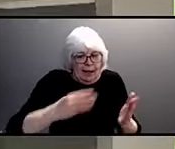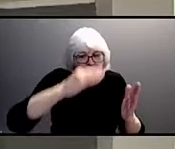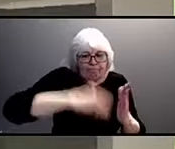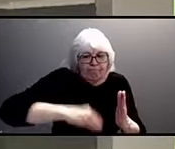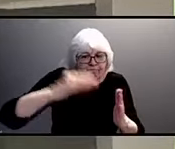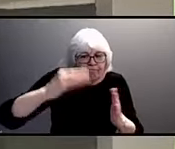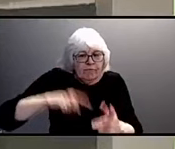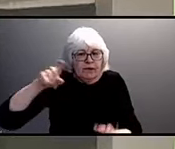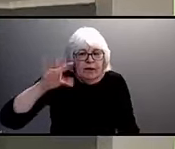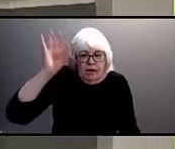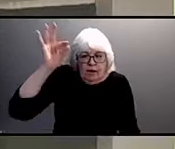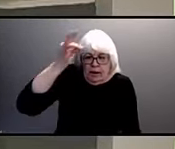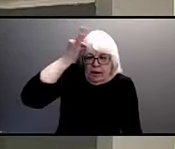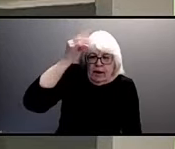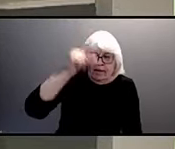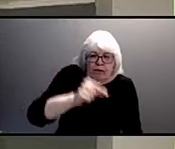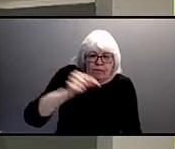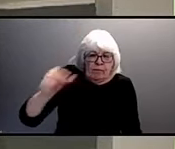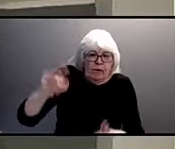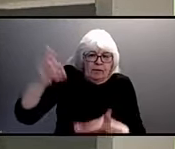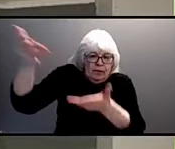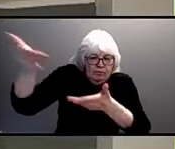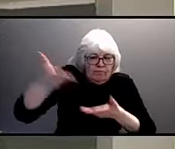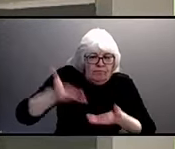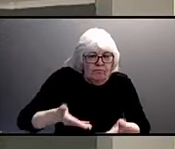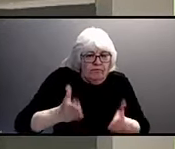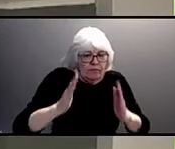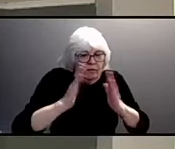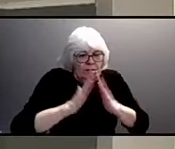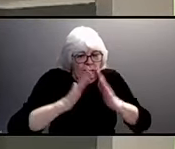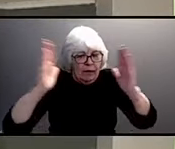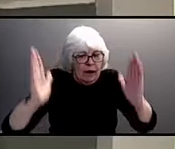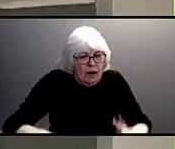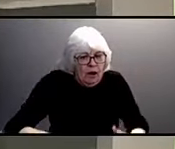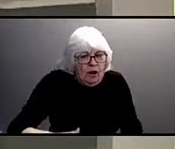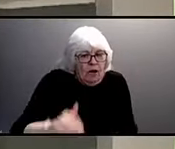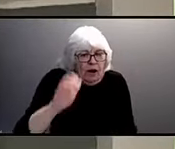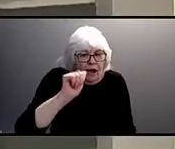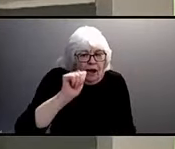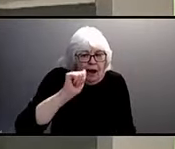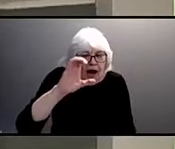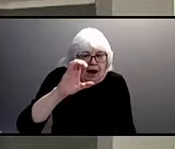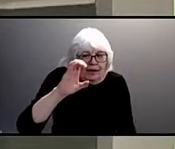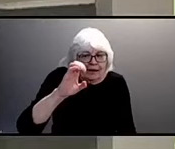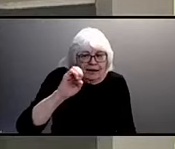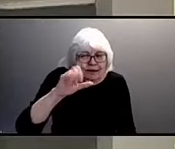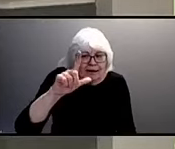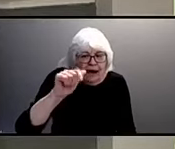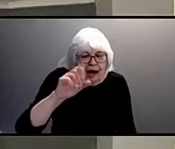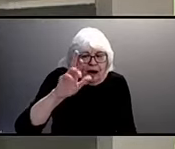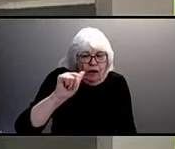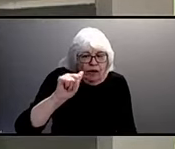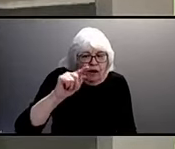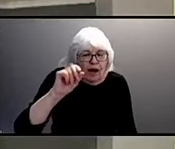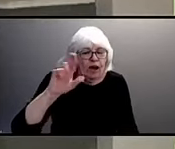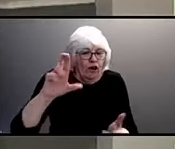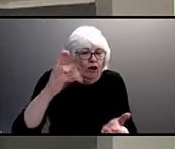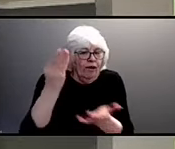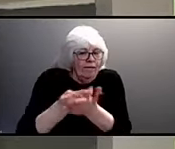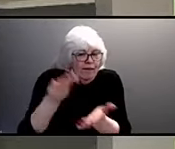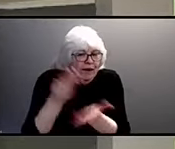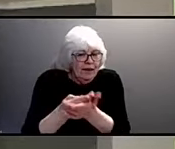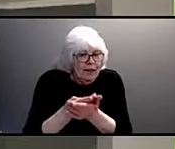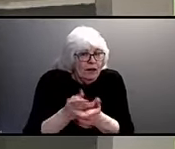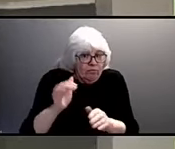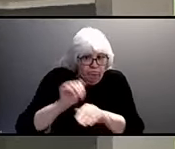the Housing Accelerator Fund. A report went to council on that on Tuesday. And if our request for funding is